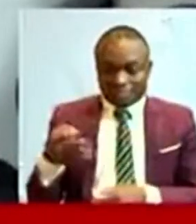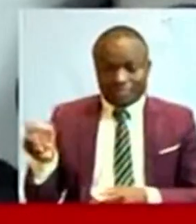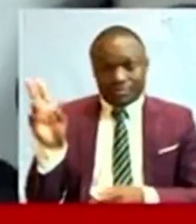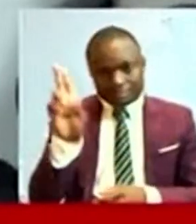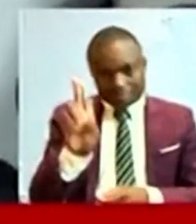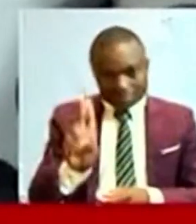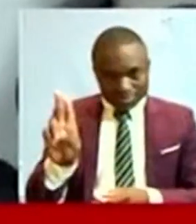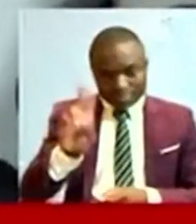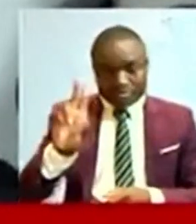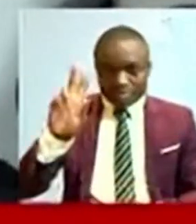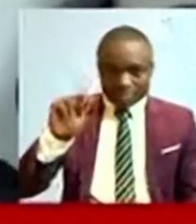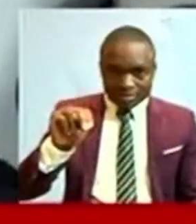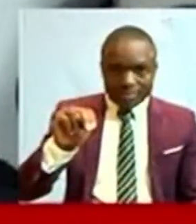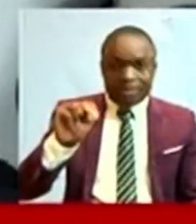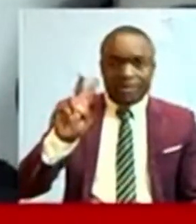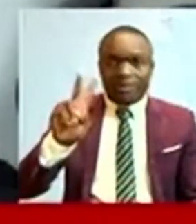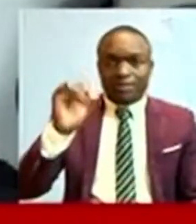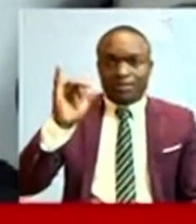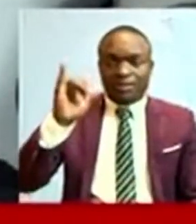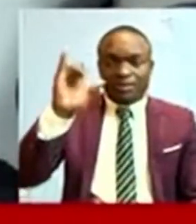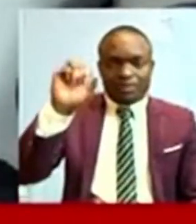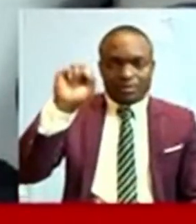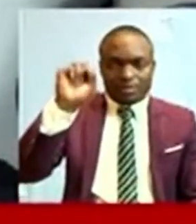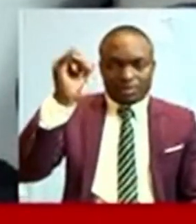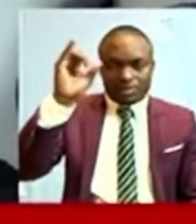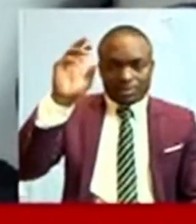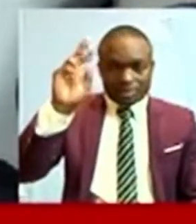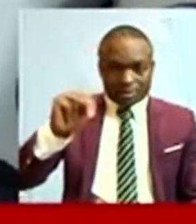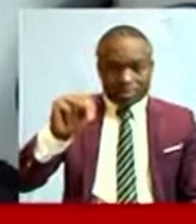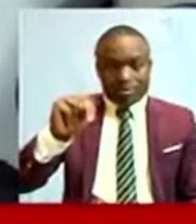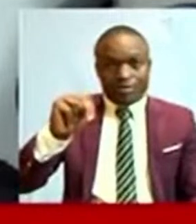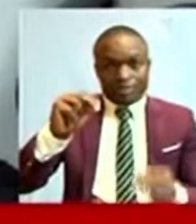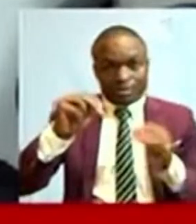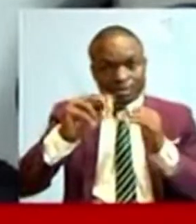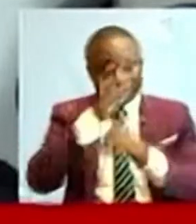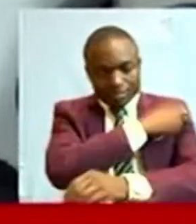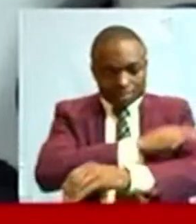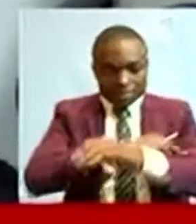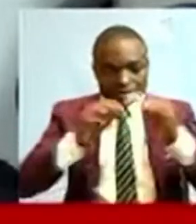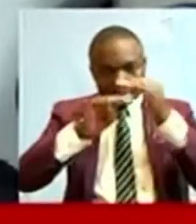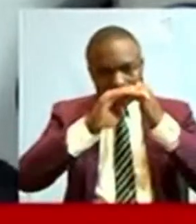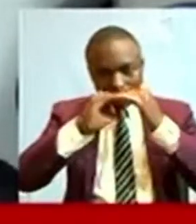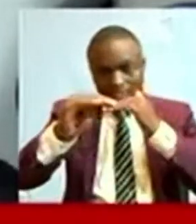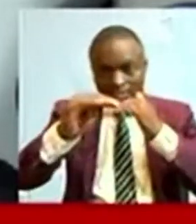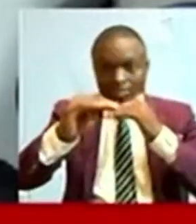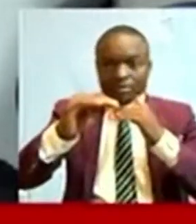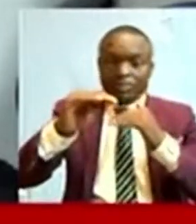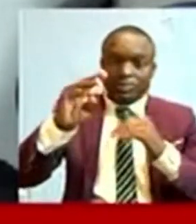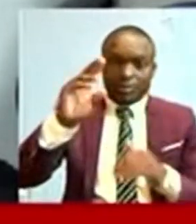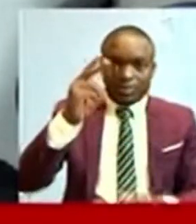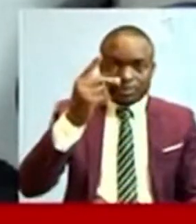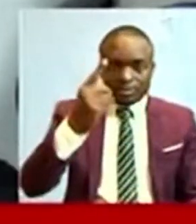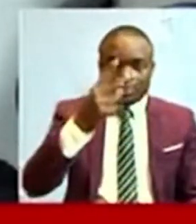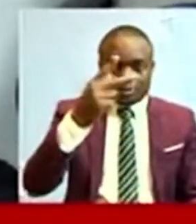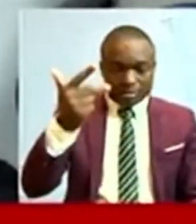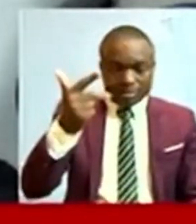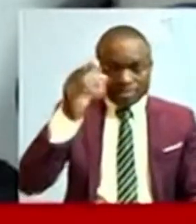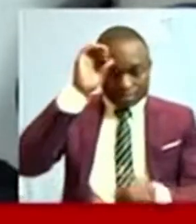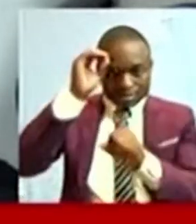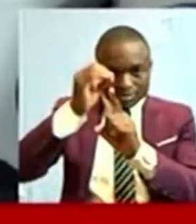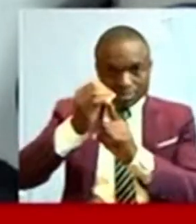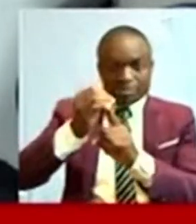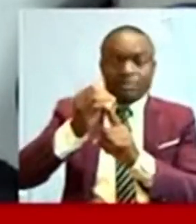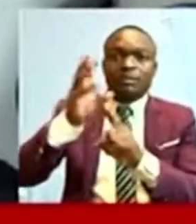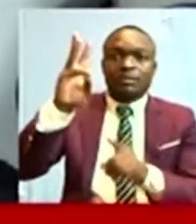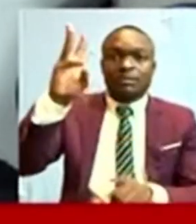Navision. Hospitals level 1, 2, and 3, our target was 65%. Our performance was also